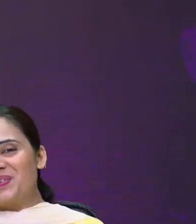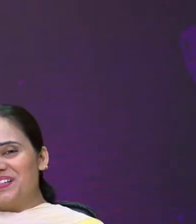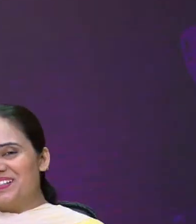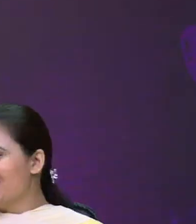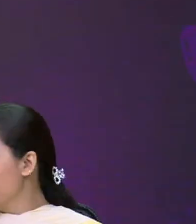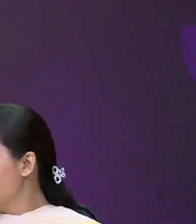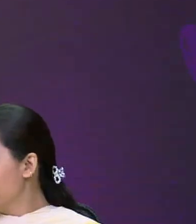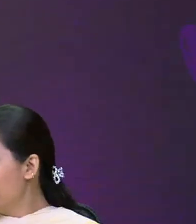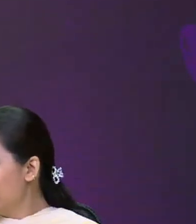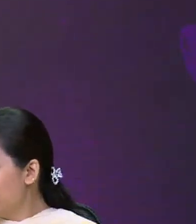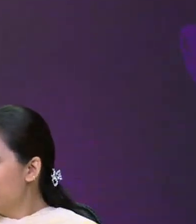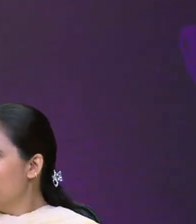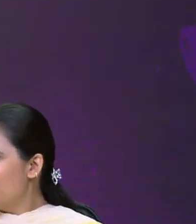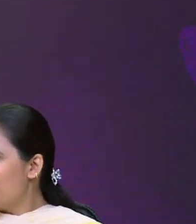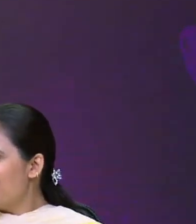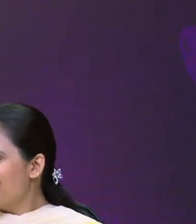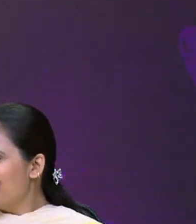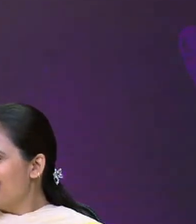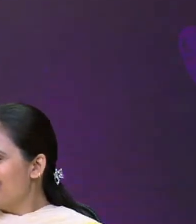doing trapeze and so on.